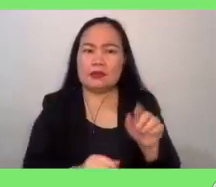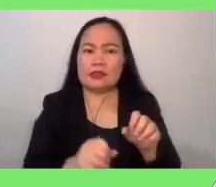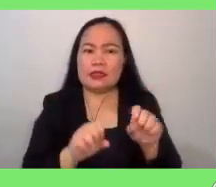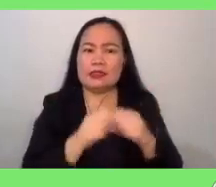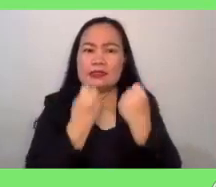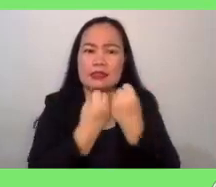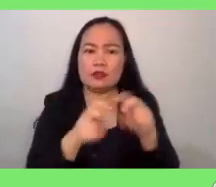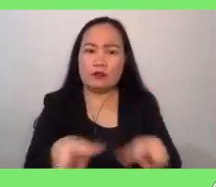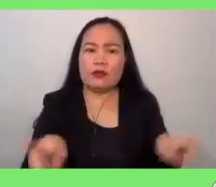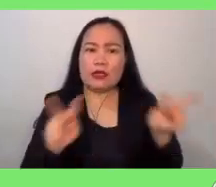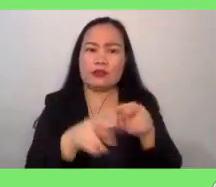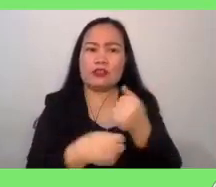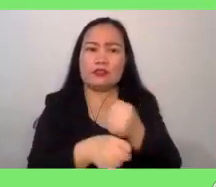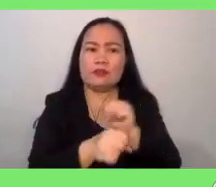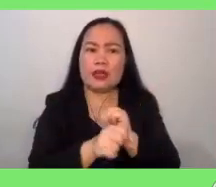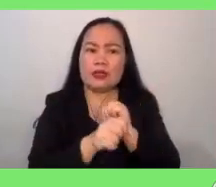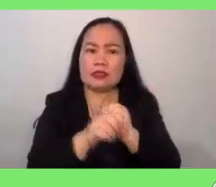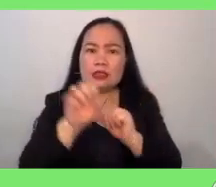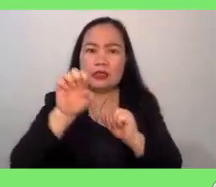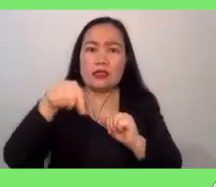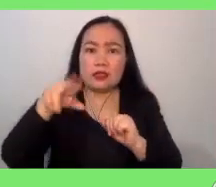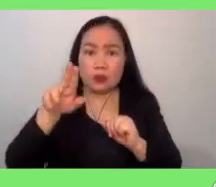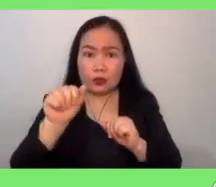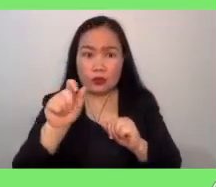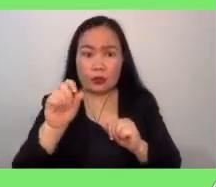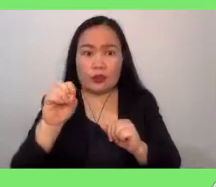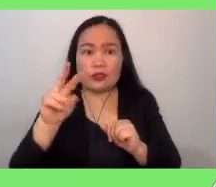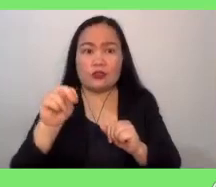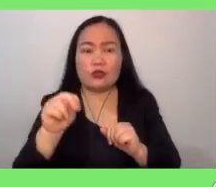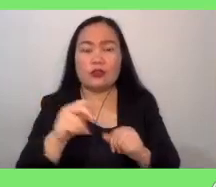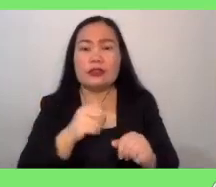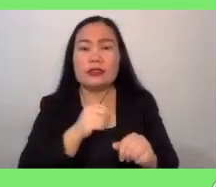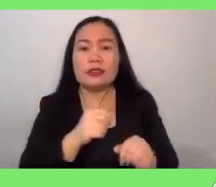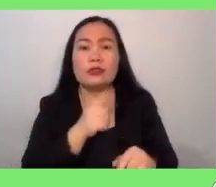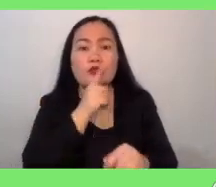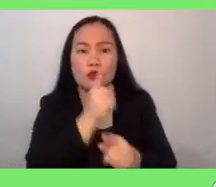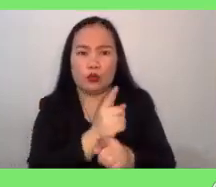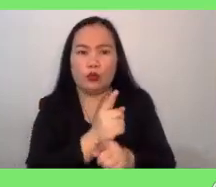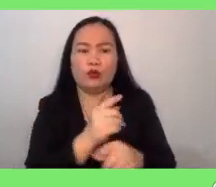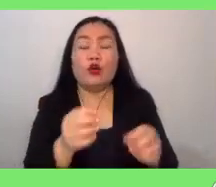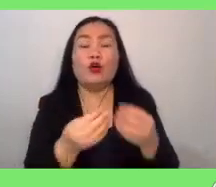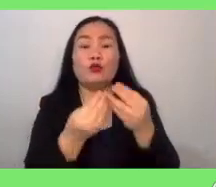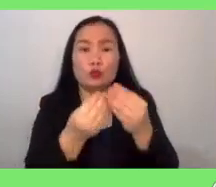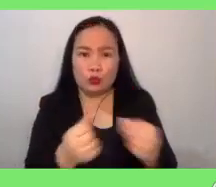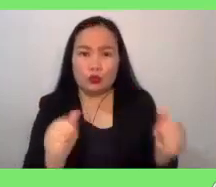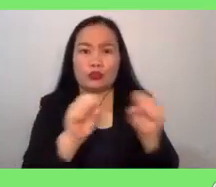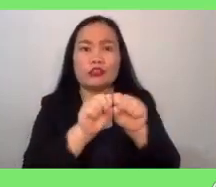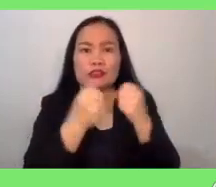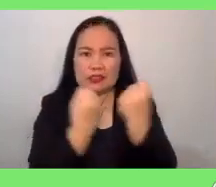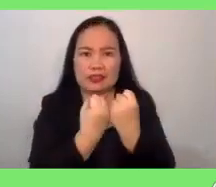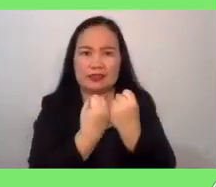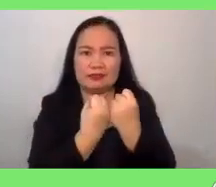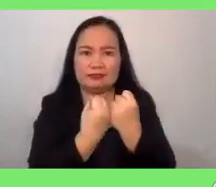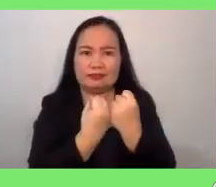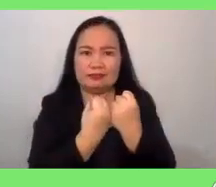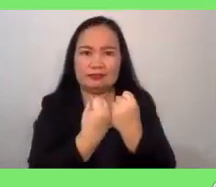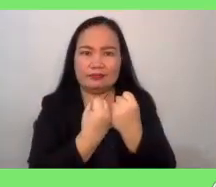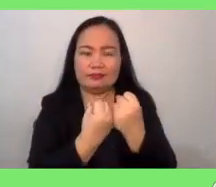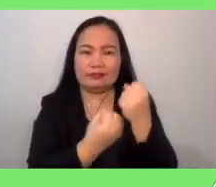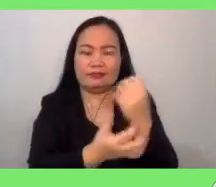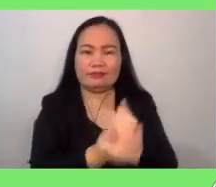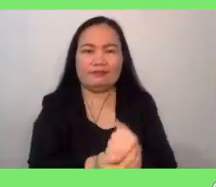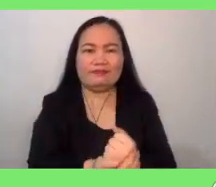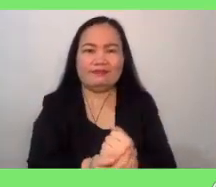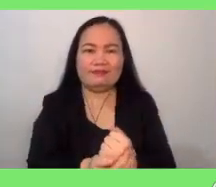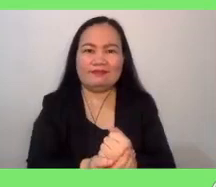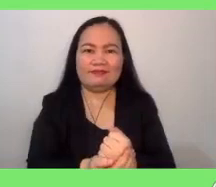kapag hindi lang po isa. Okay? Kapag hindi lang po isa ang solution, ano na pong tawag natin doon? Solution set. Okay.